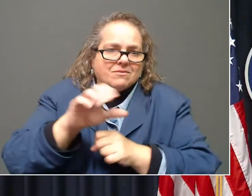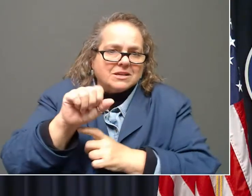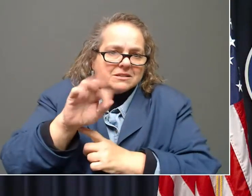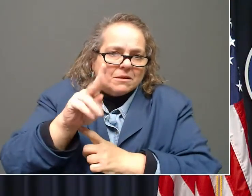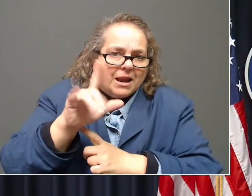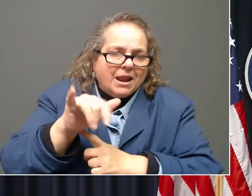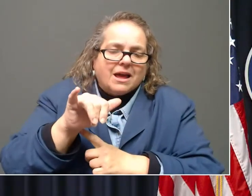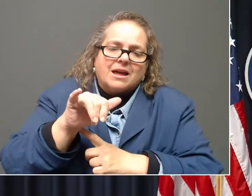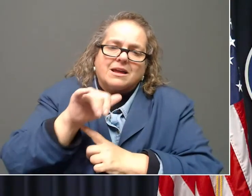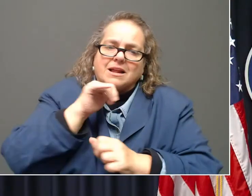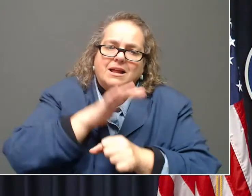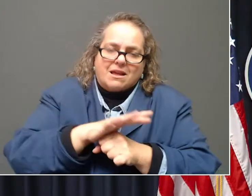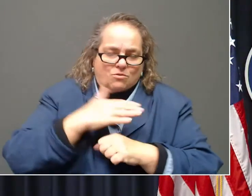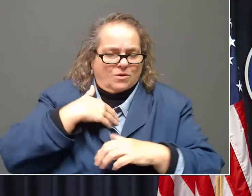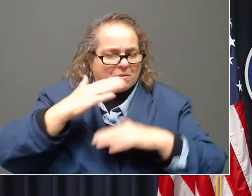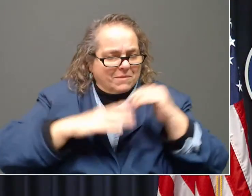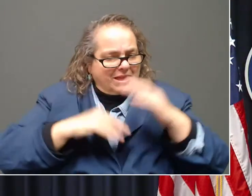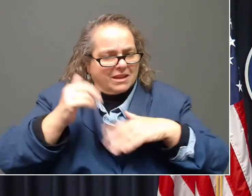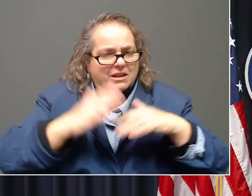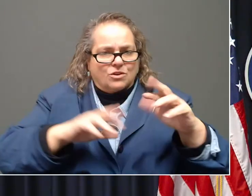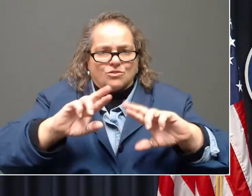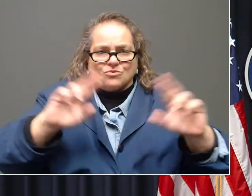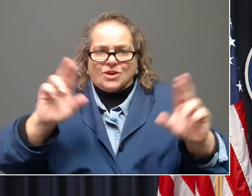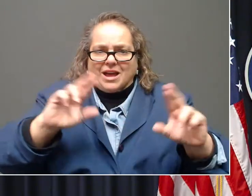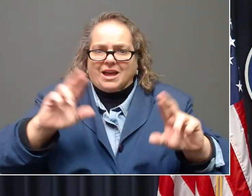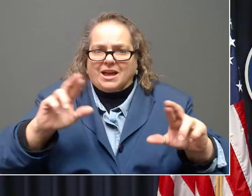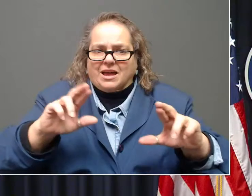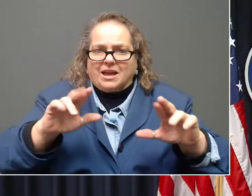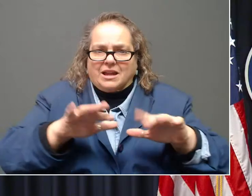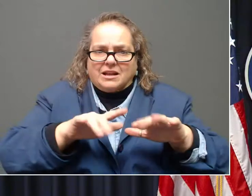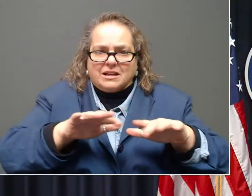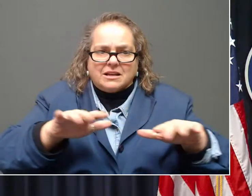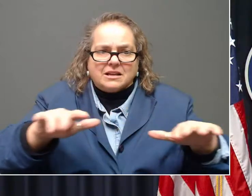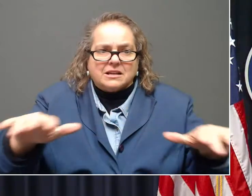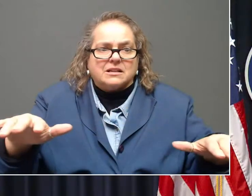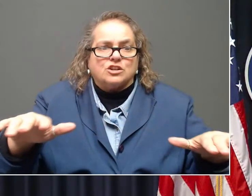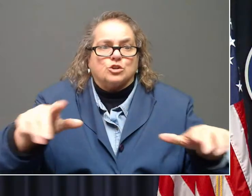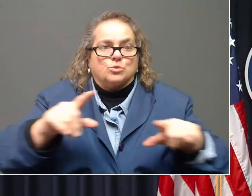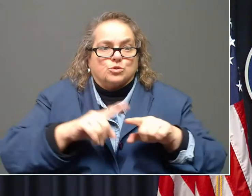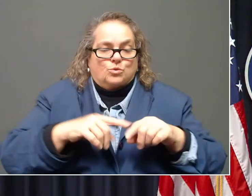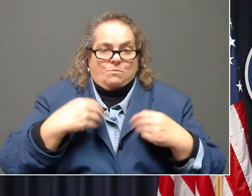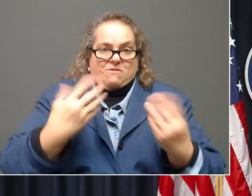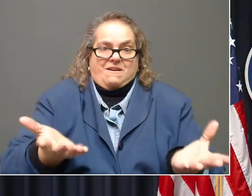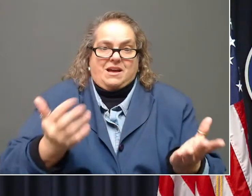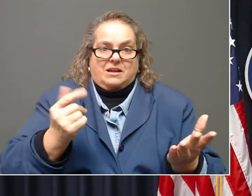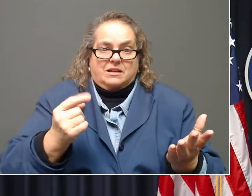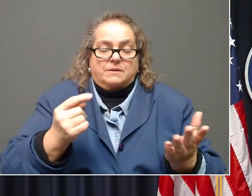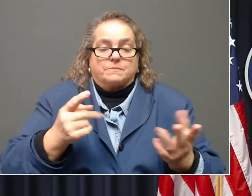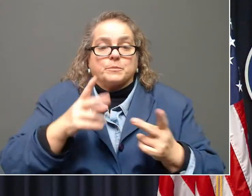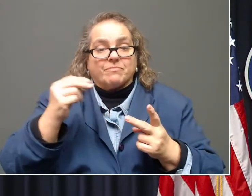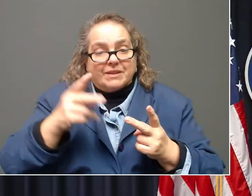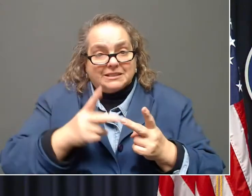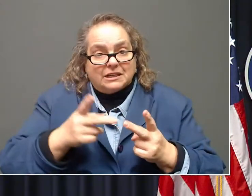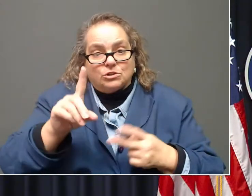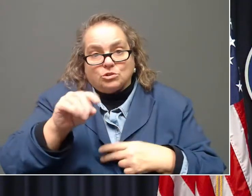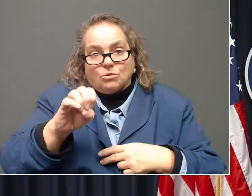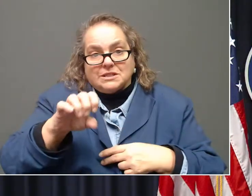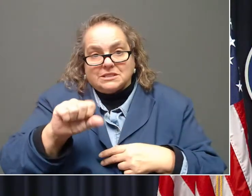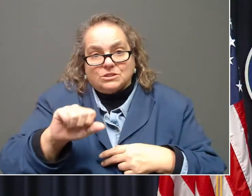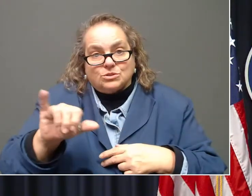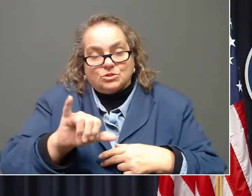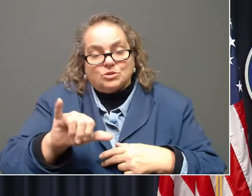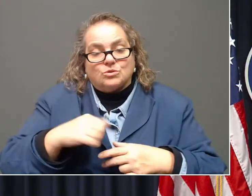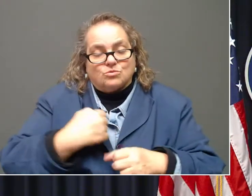in such an early time frame, in less than a year when this new pandemic hit, we are making progress. And be assured, if they